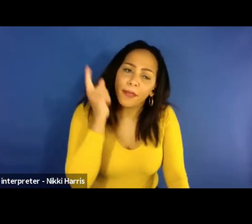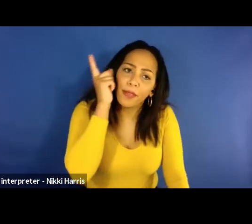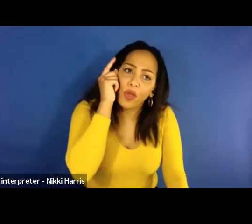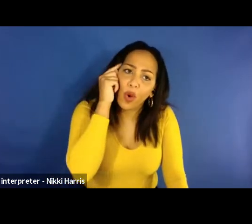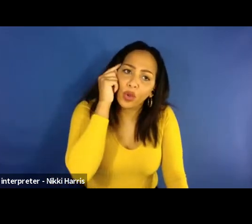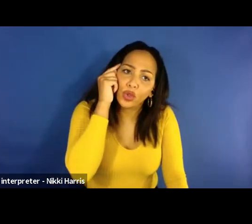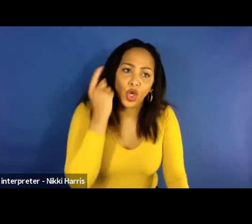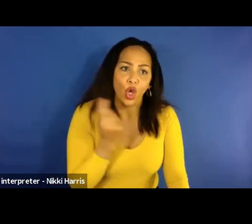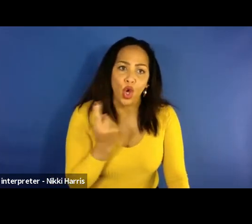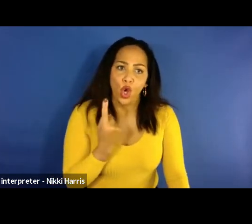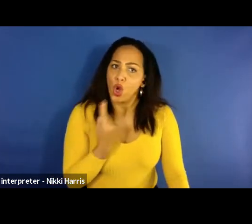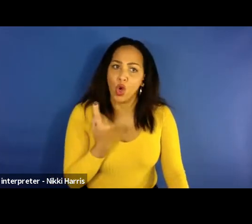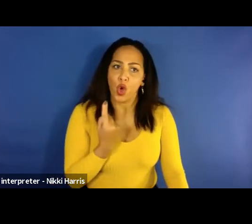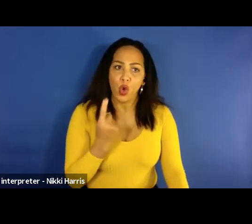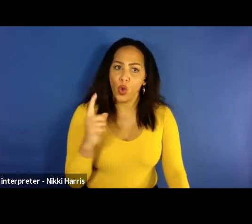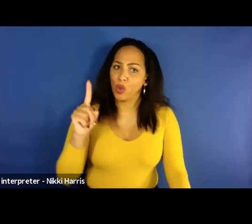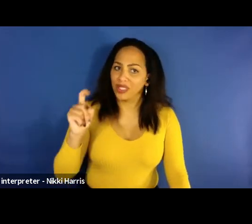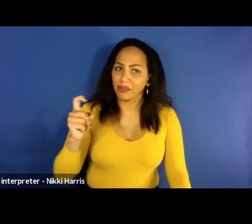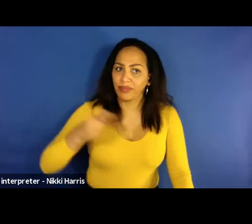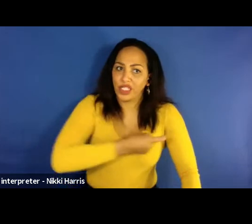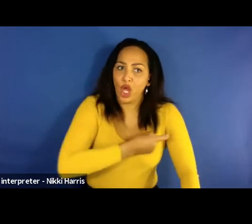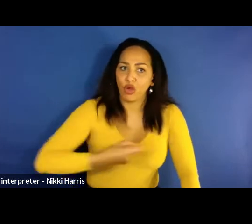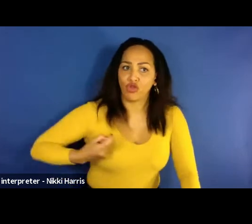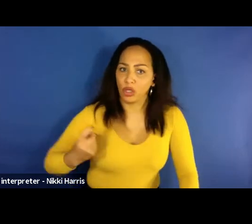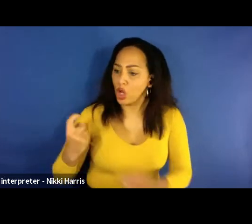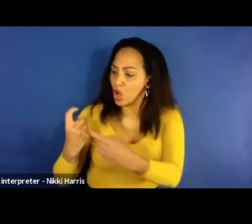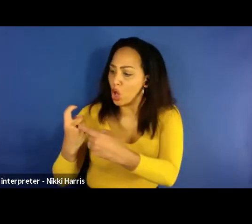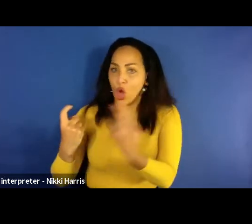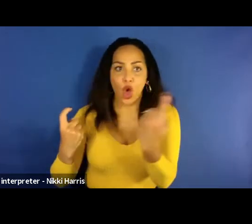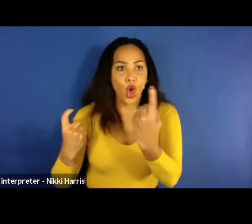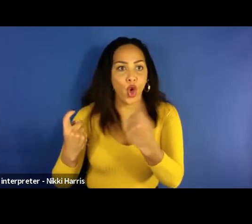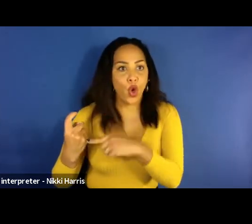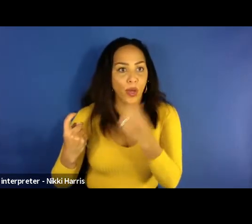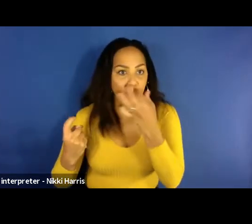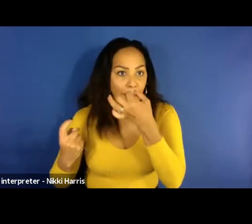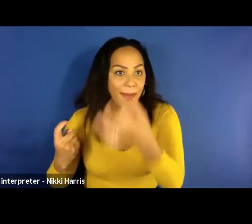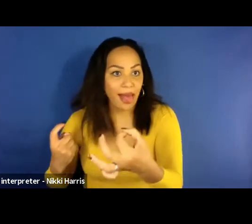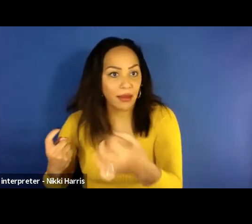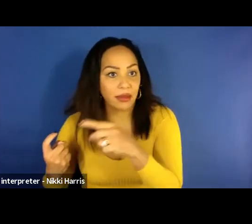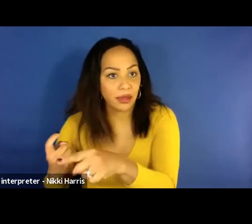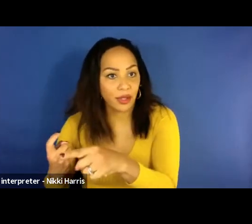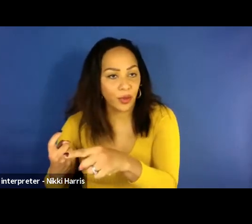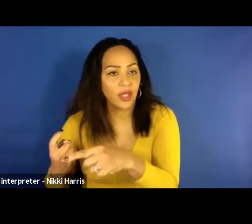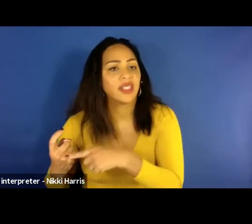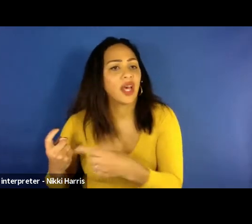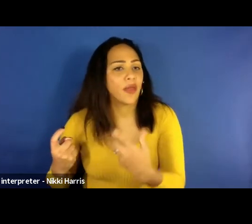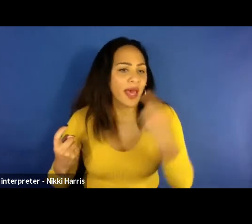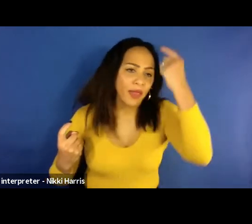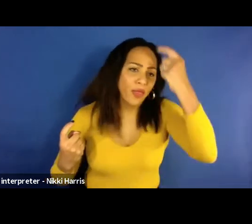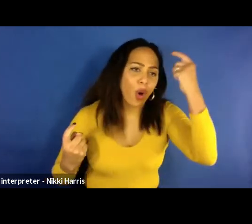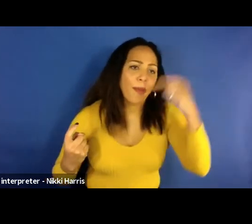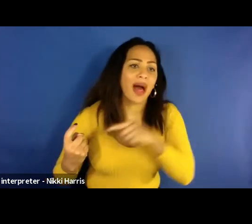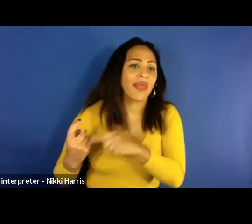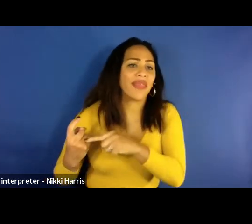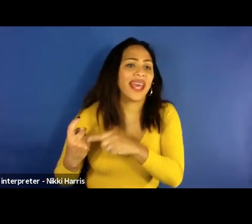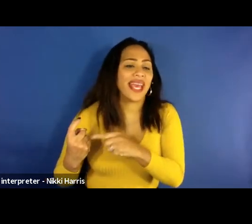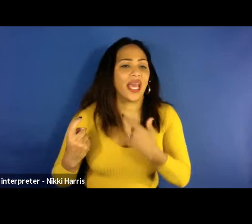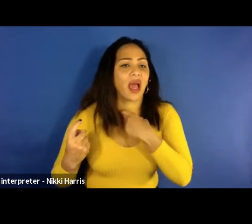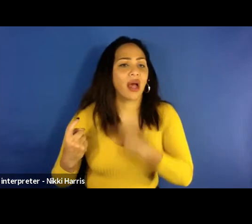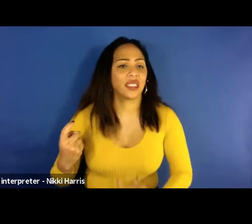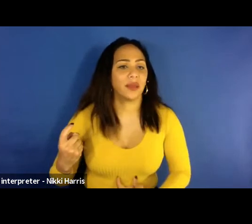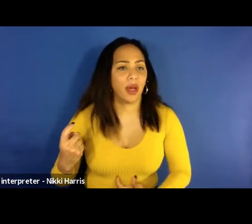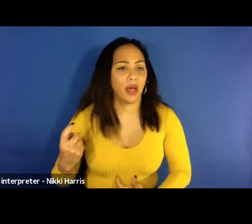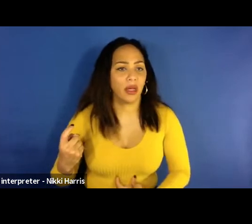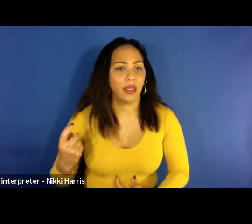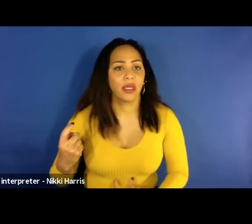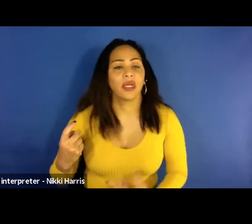they came up with their customer persona. And their customer that they started to try to provide value to was a guy who they called